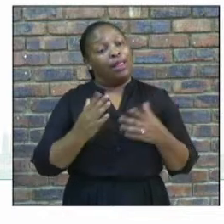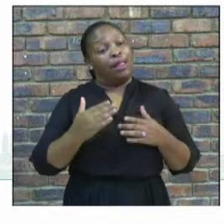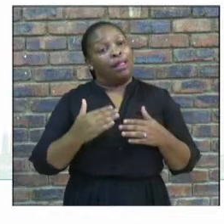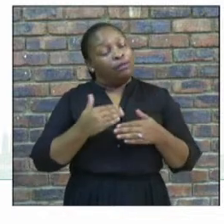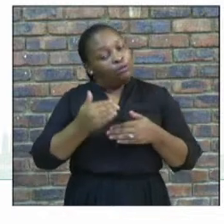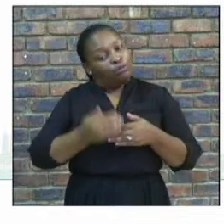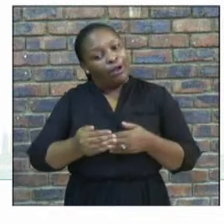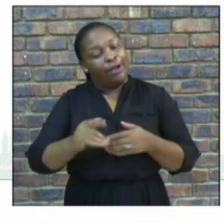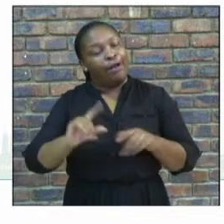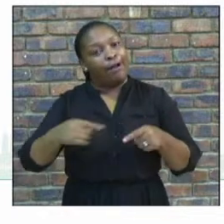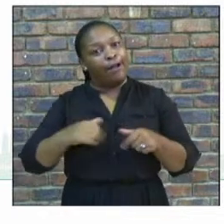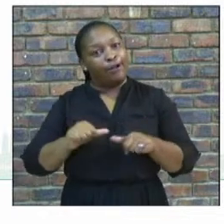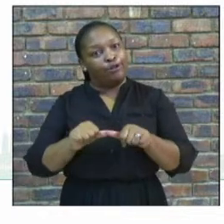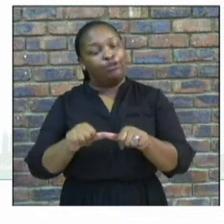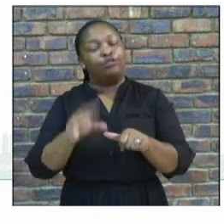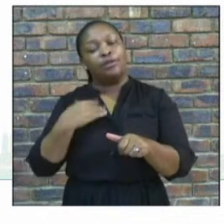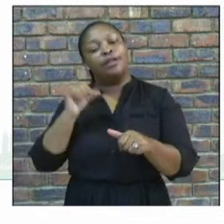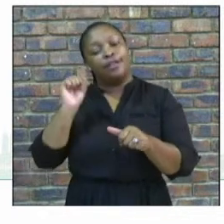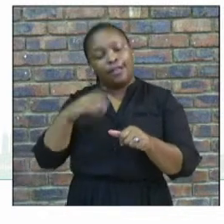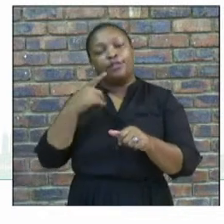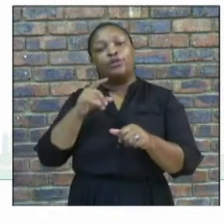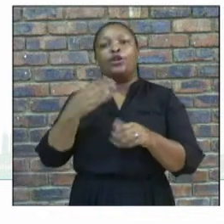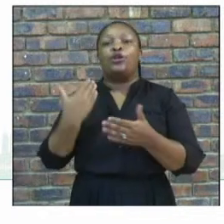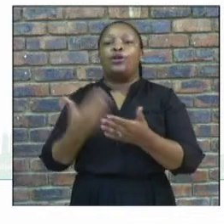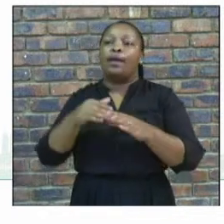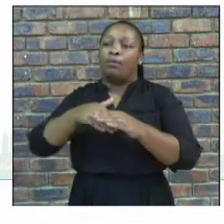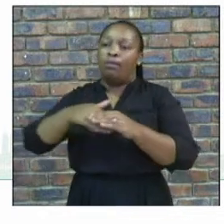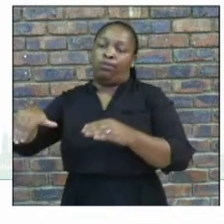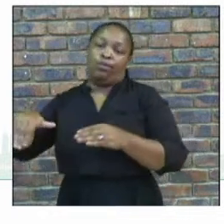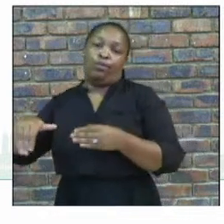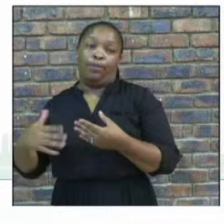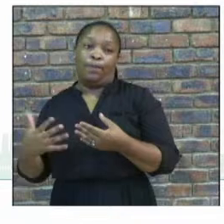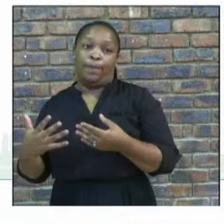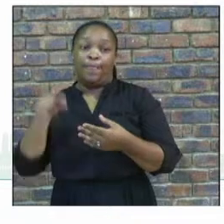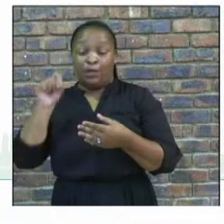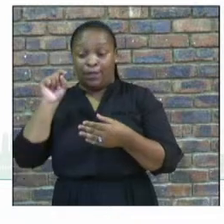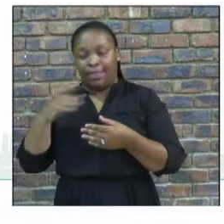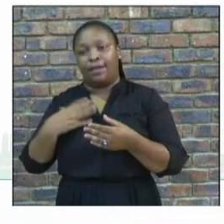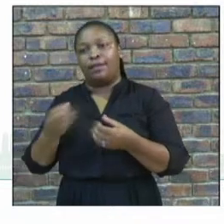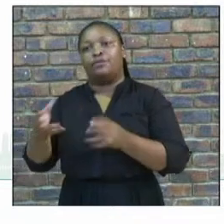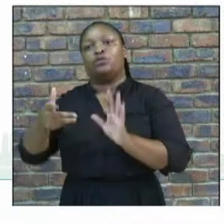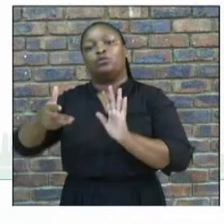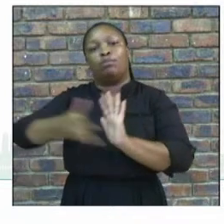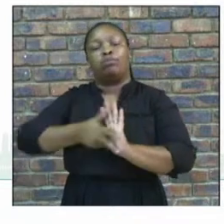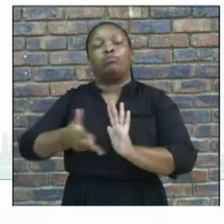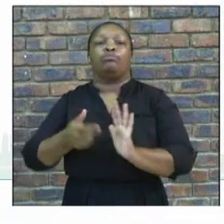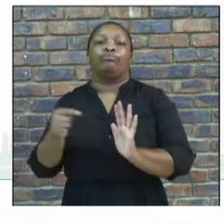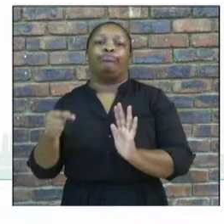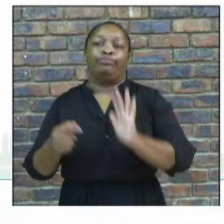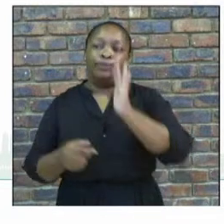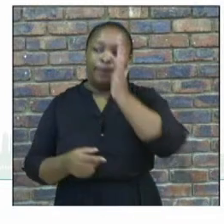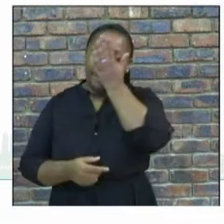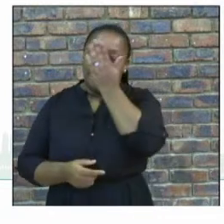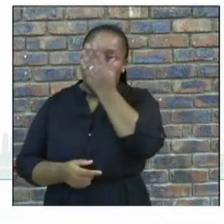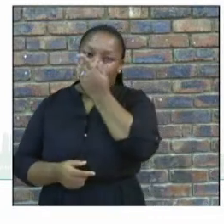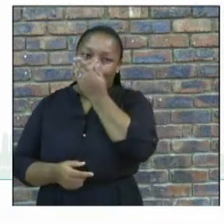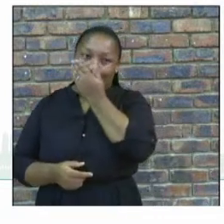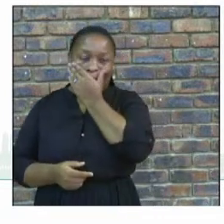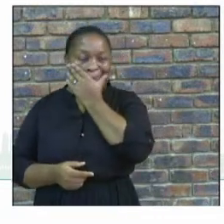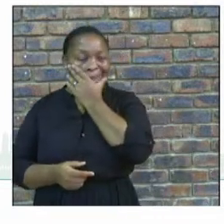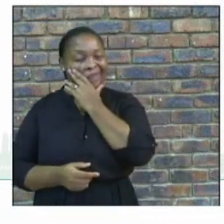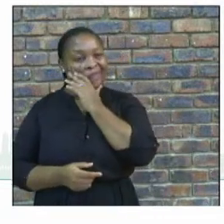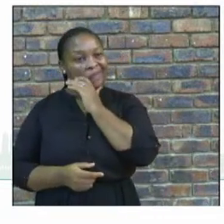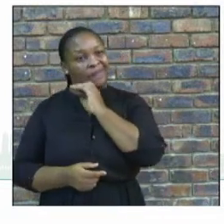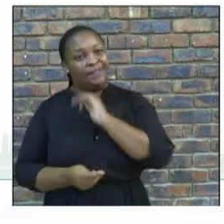And the empowerment credentials of that specific petroleum right, they must be recognized for